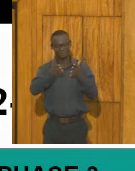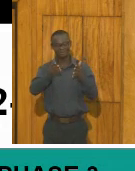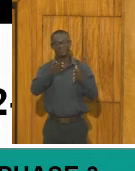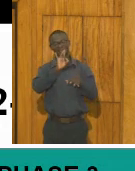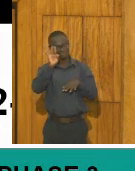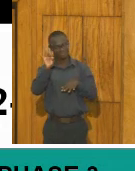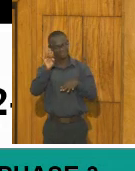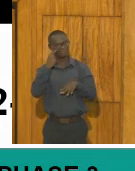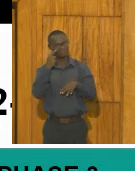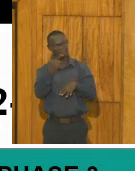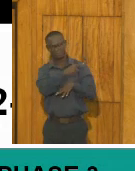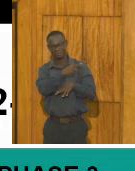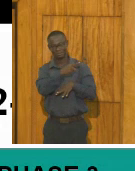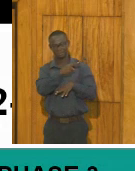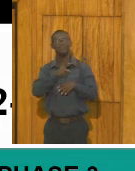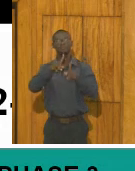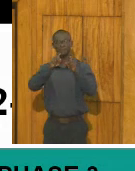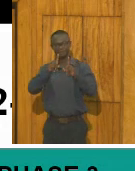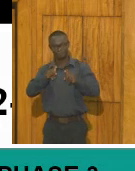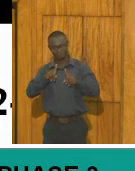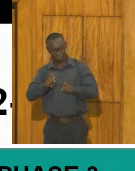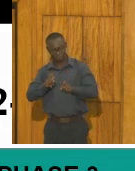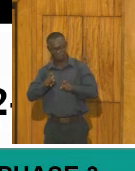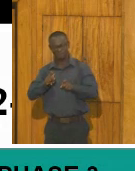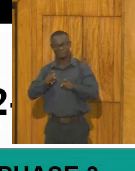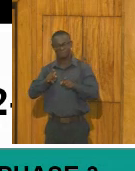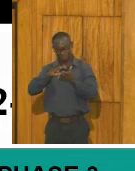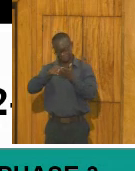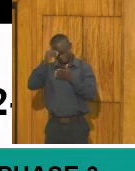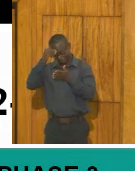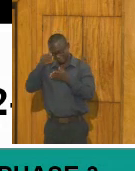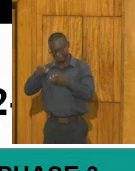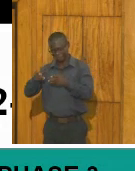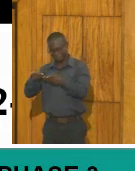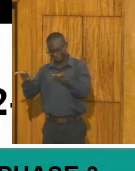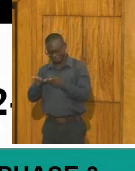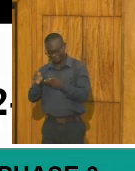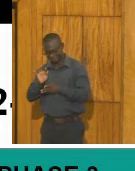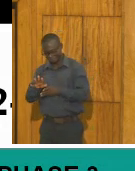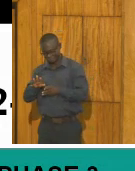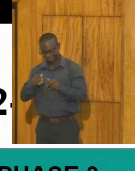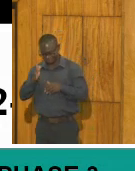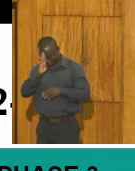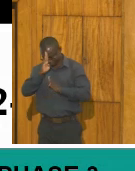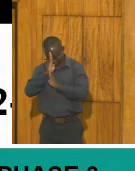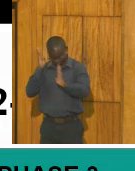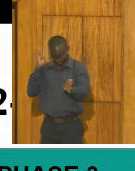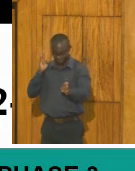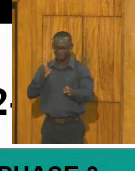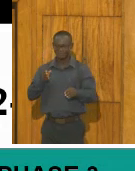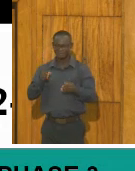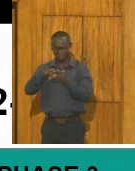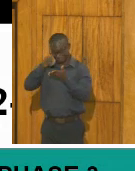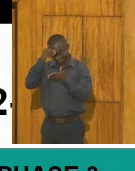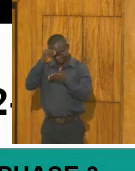requested ordered kits for the testing, selected study sites and trained staff on the study, then